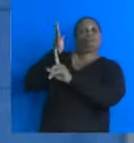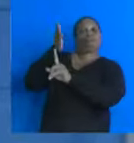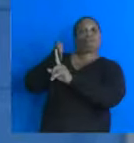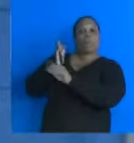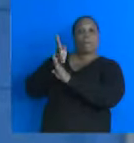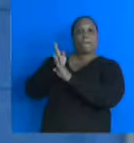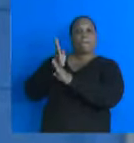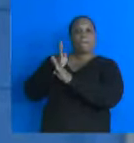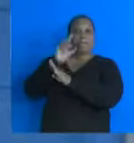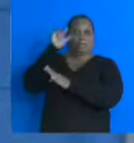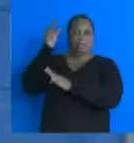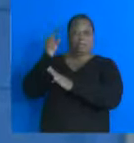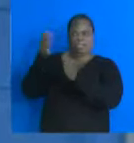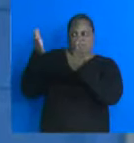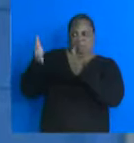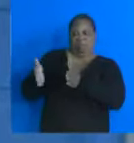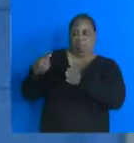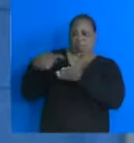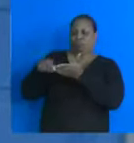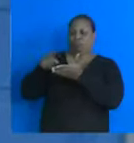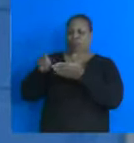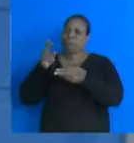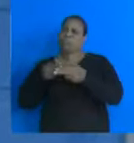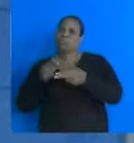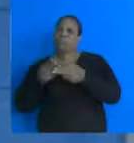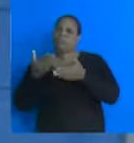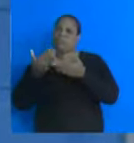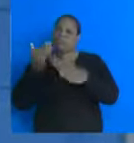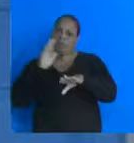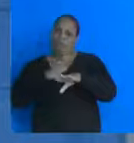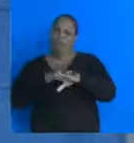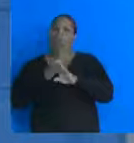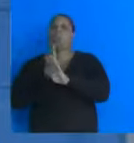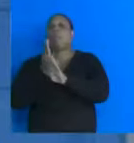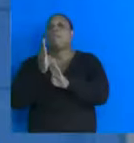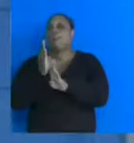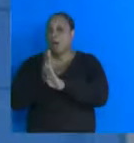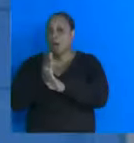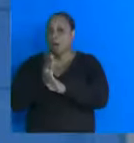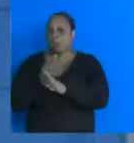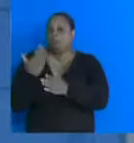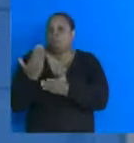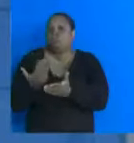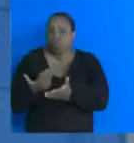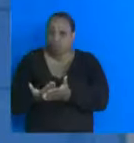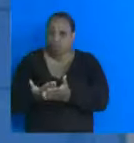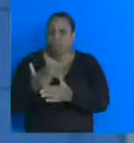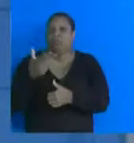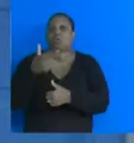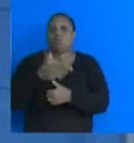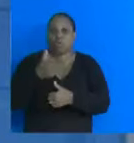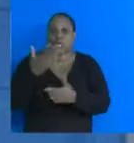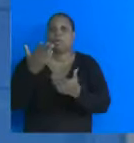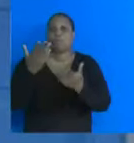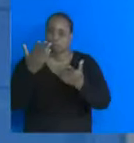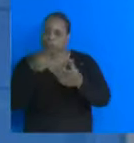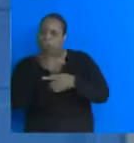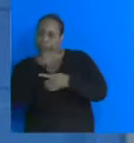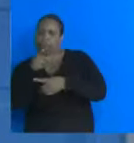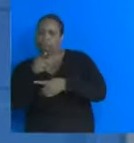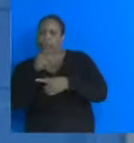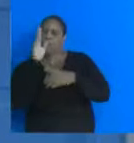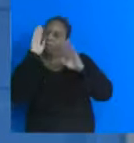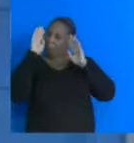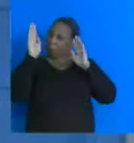government representative will check their name before they are permitted to board the bus. Upon arrival at the hotel, travelers will be